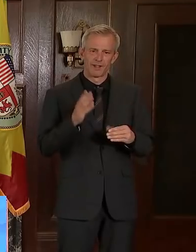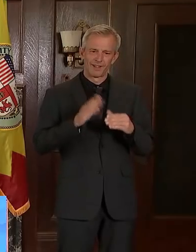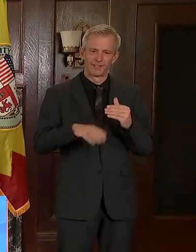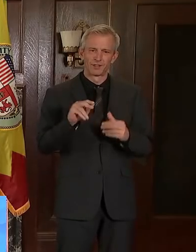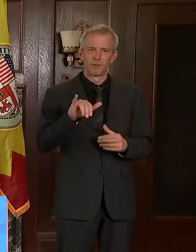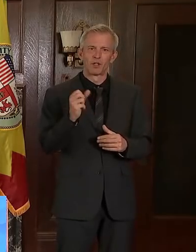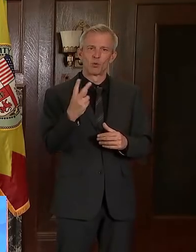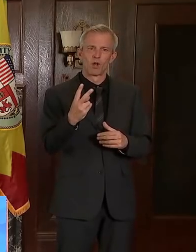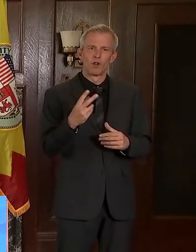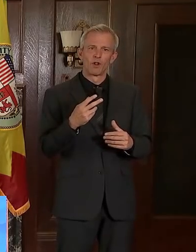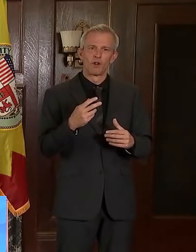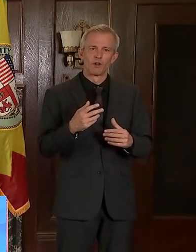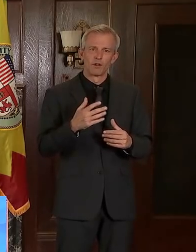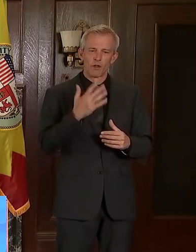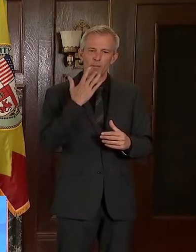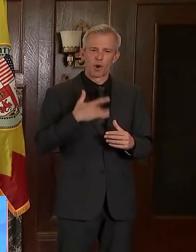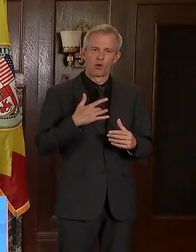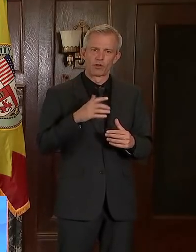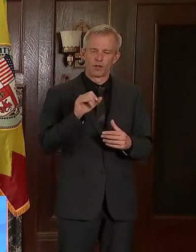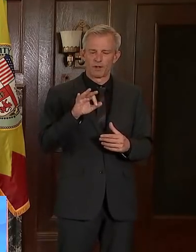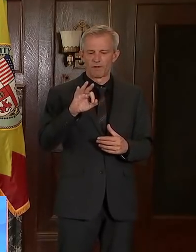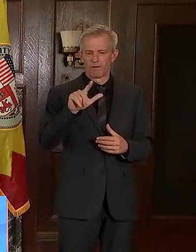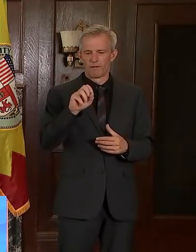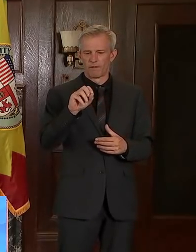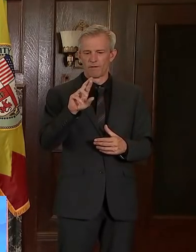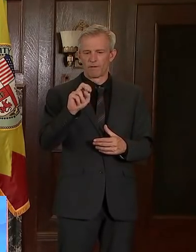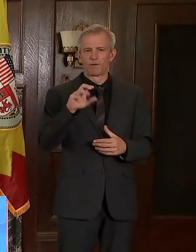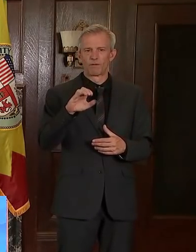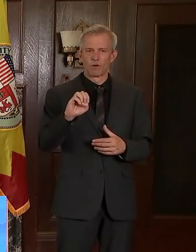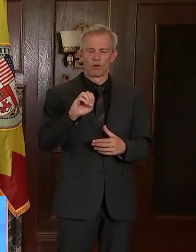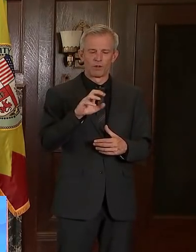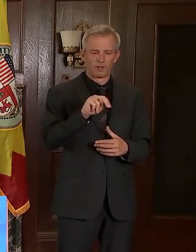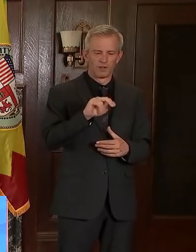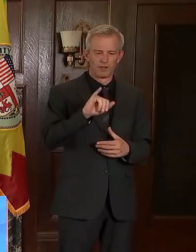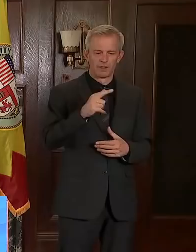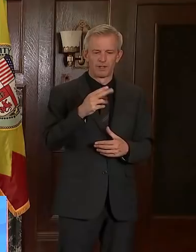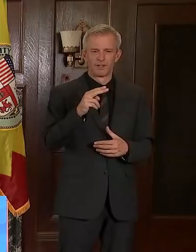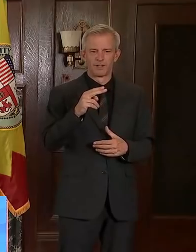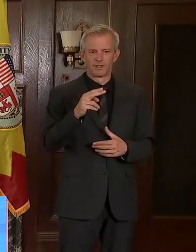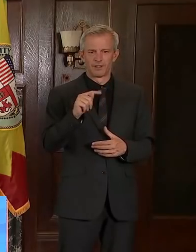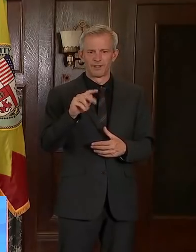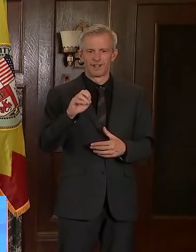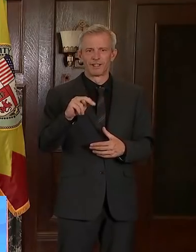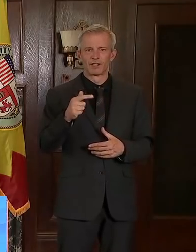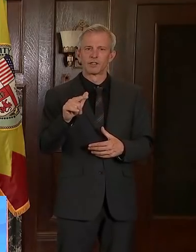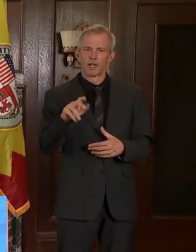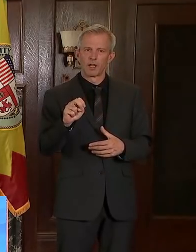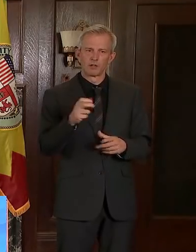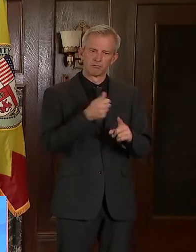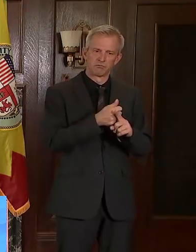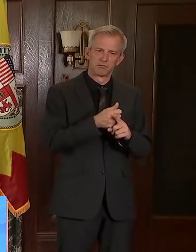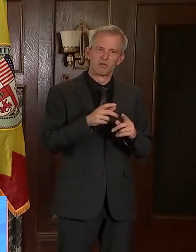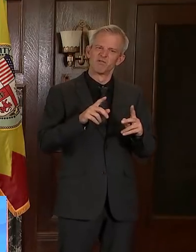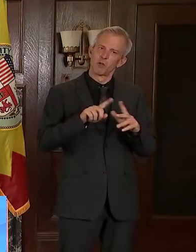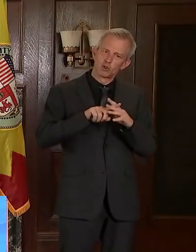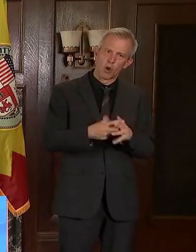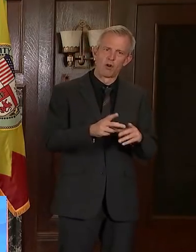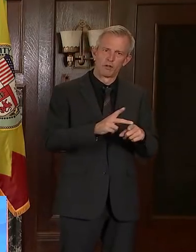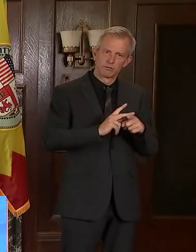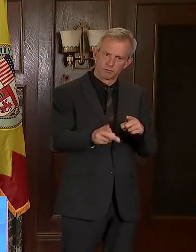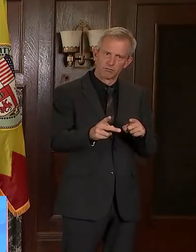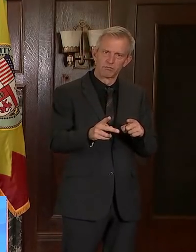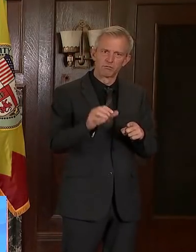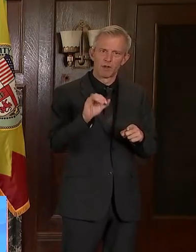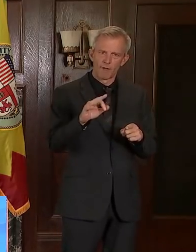date of Florence Nightingale. This morning, I had the chance to deliver that same message I just shared with you, with nurses at